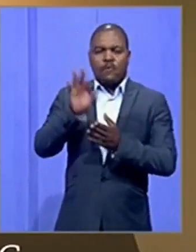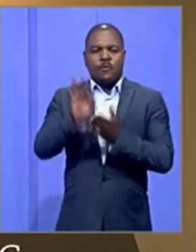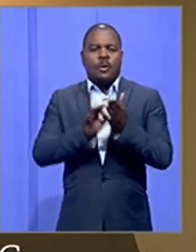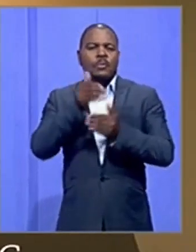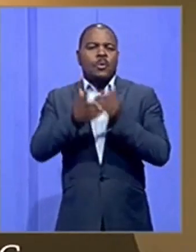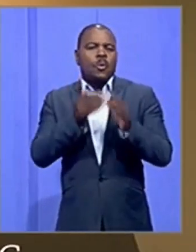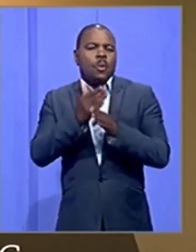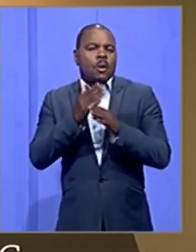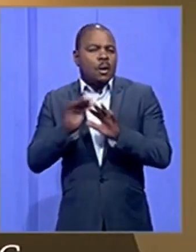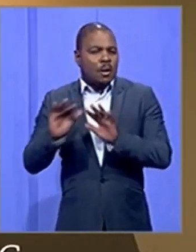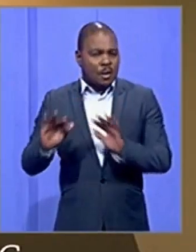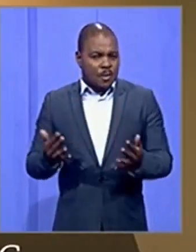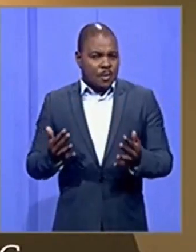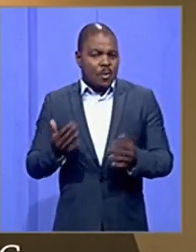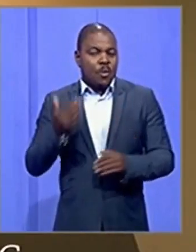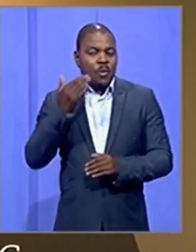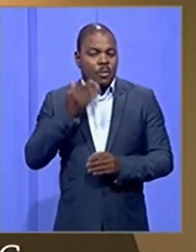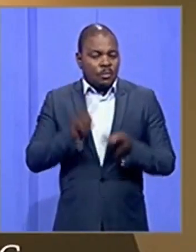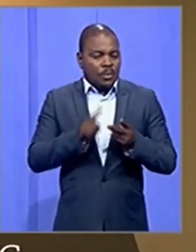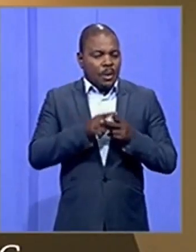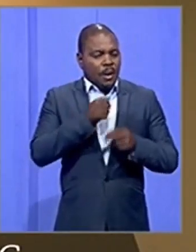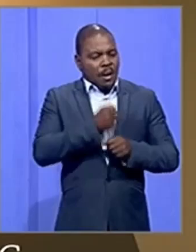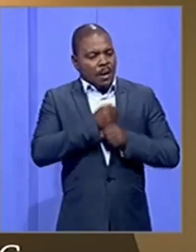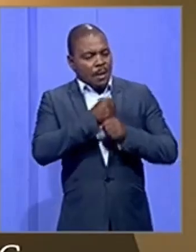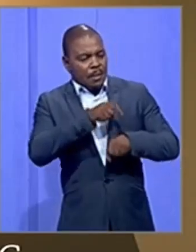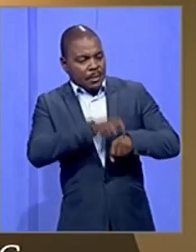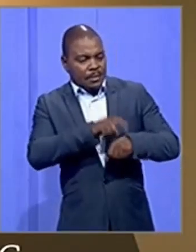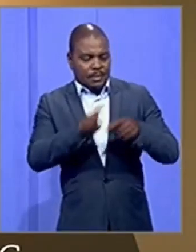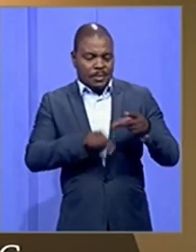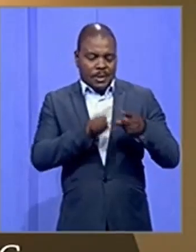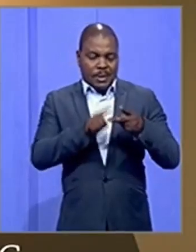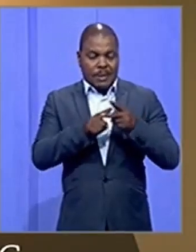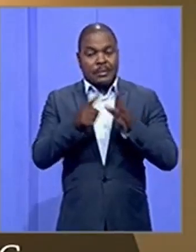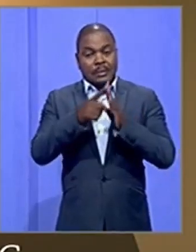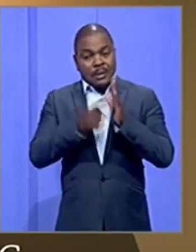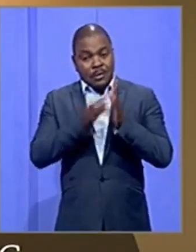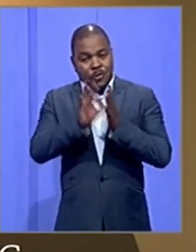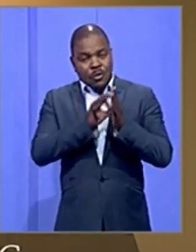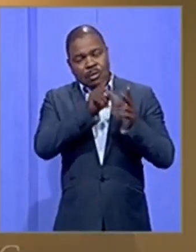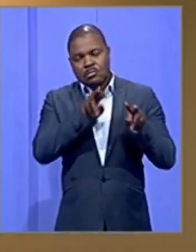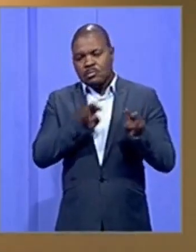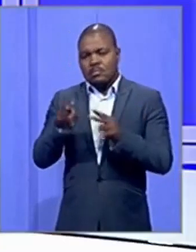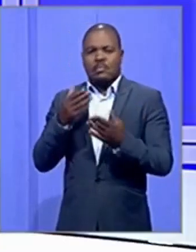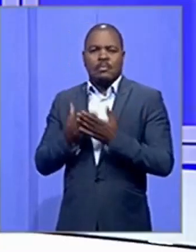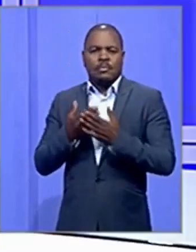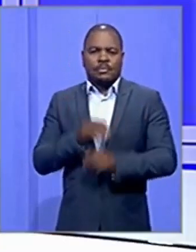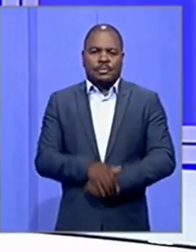process is run during the campaign and also on the date of election.